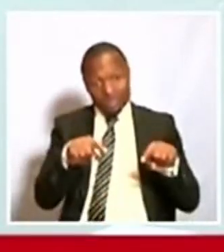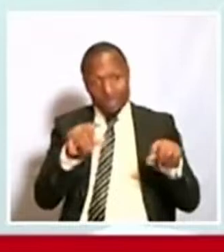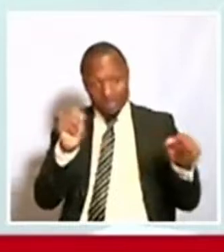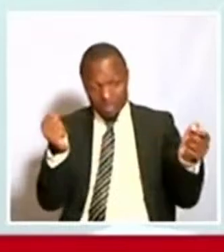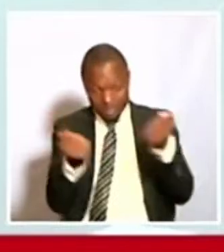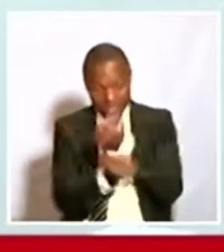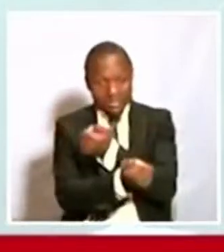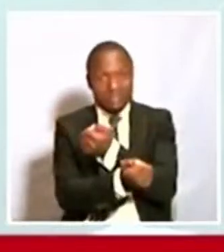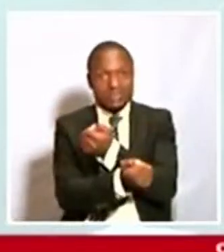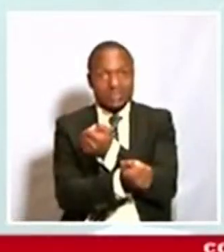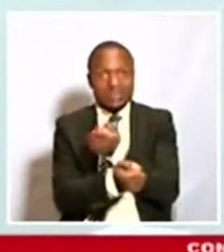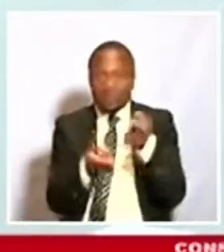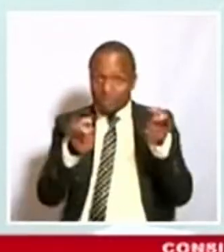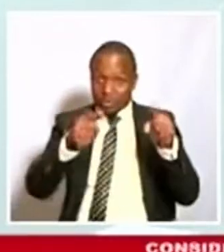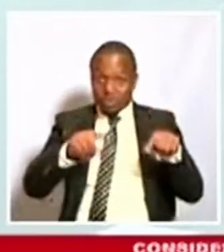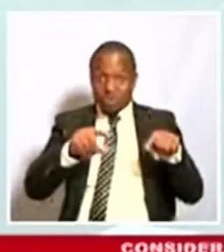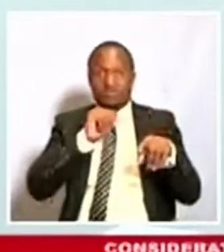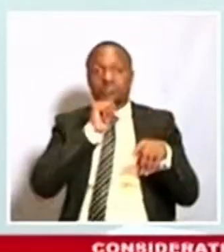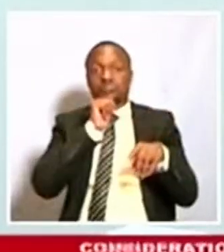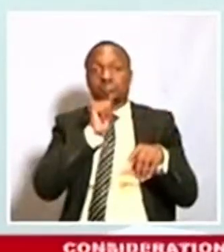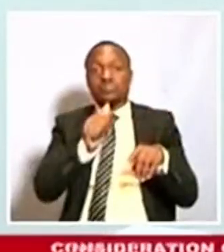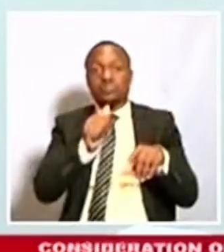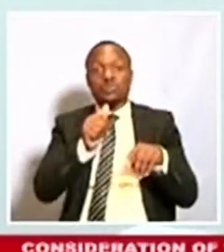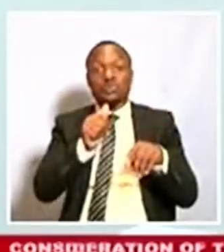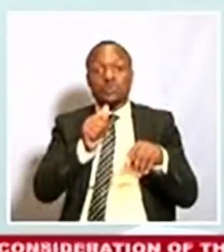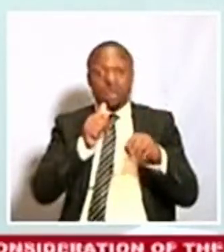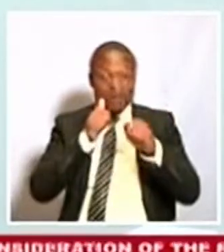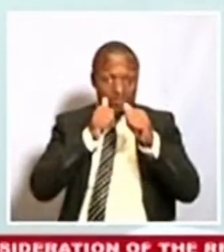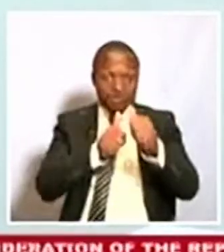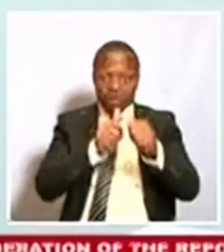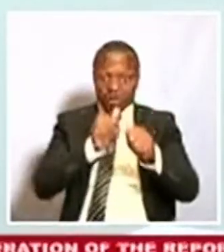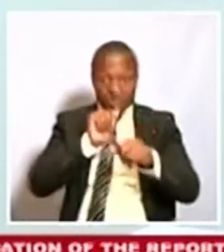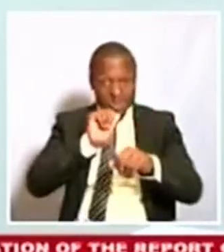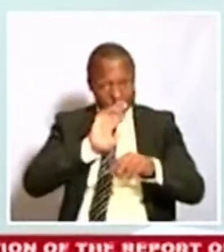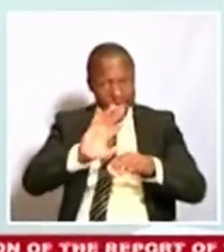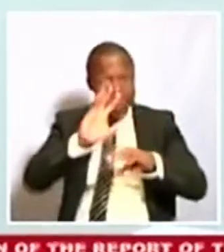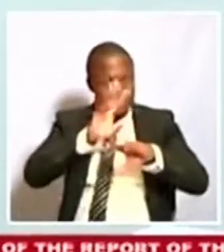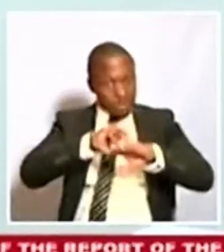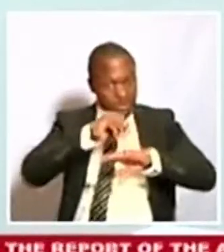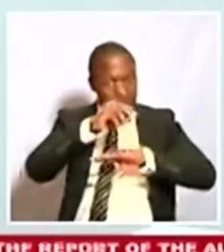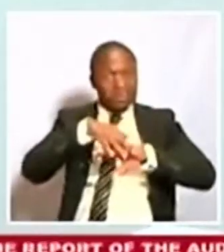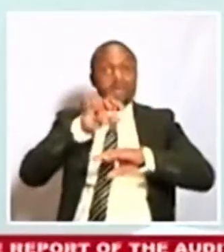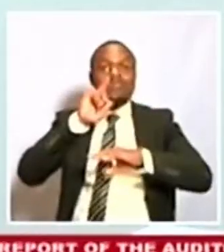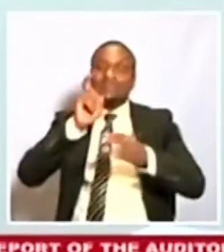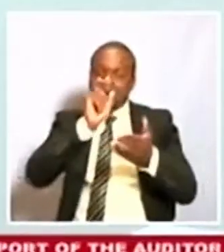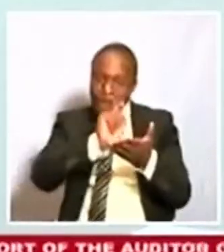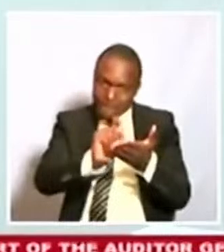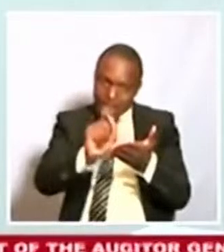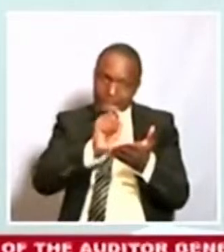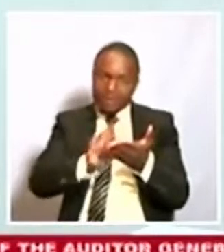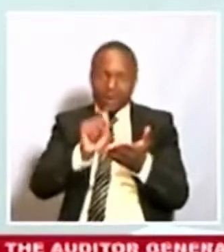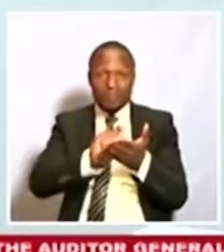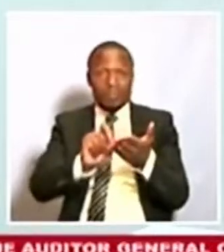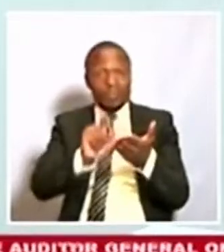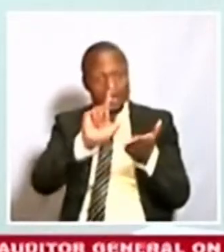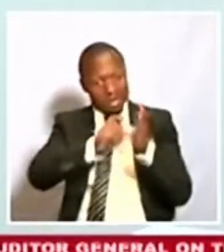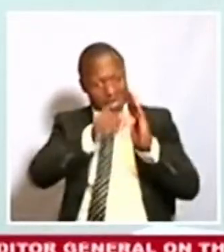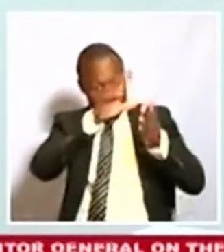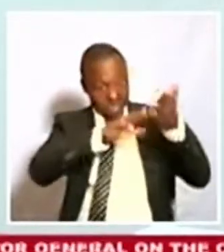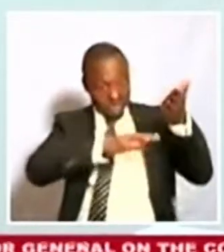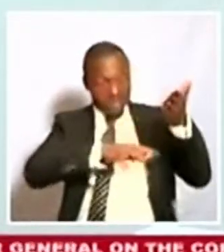changing from, or when they are not heeding to your advice, you need to capture that in your minutes, and that should